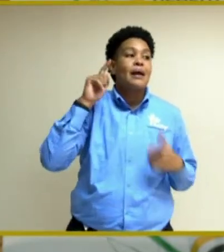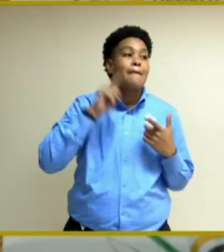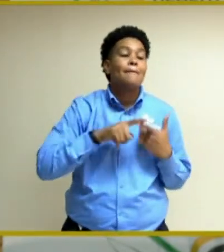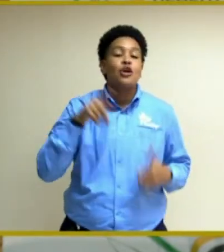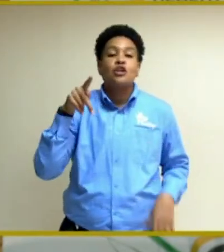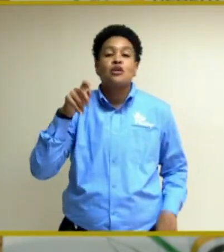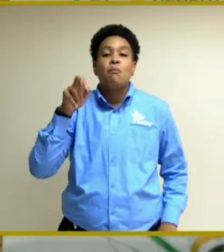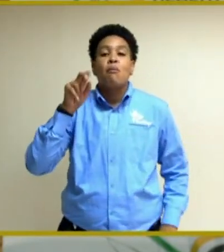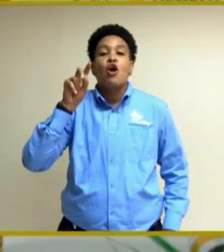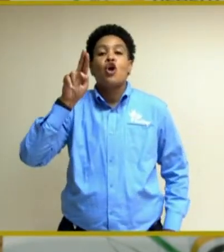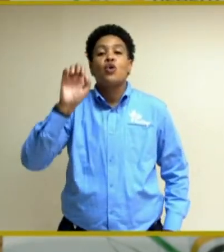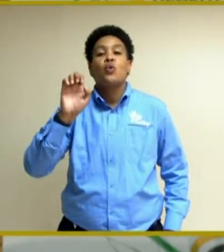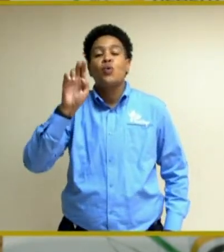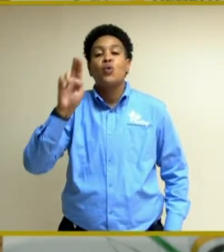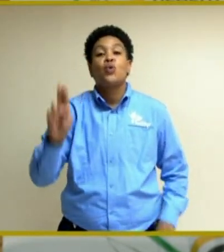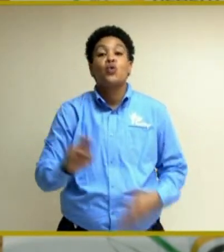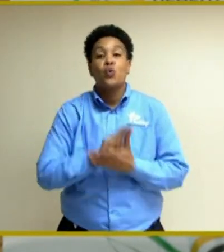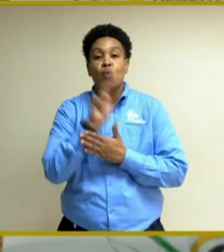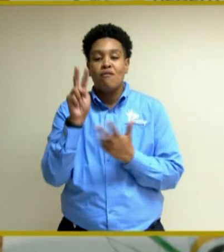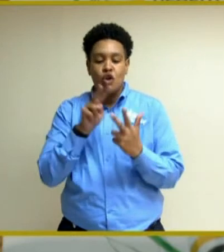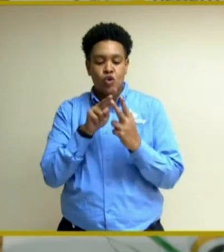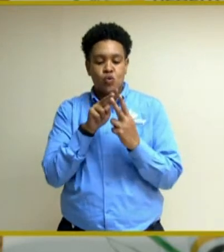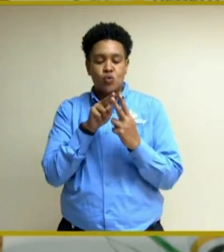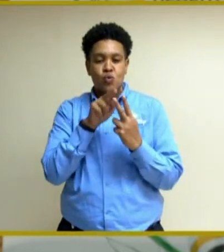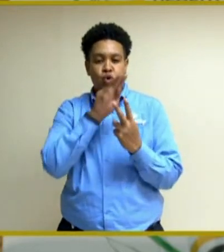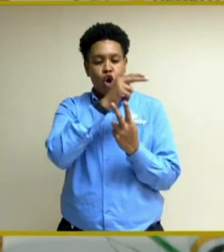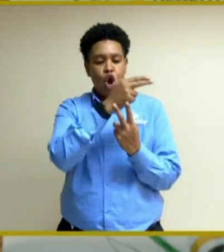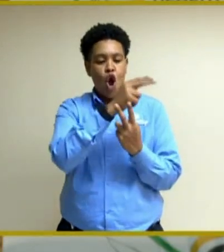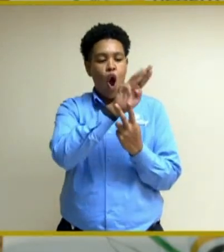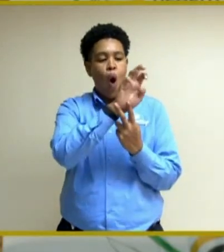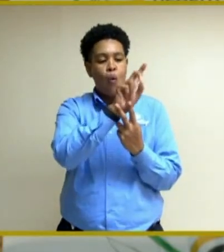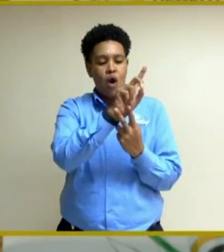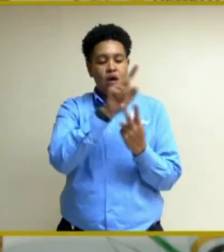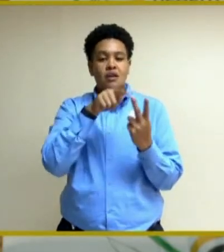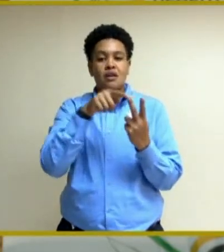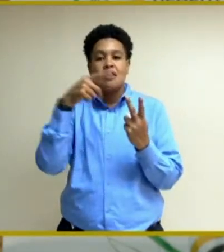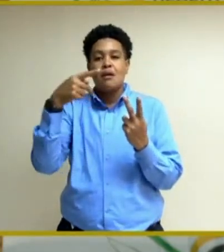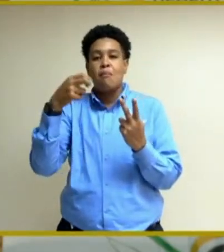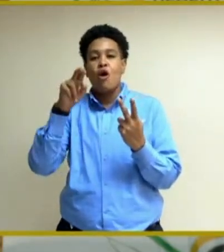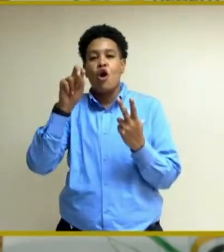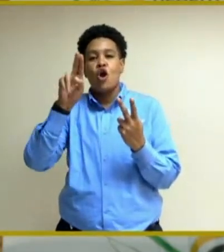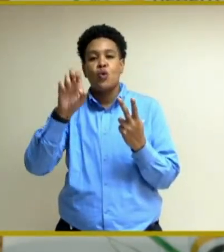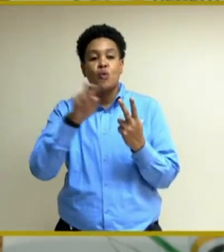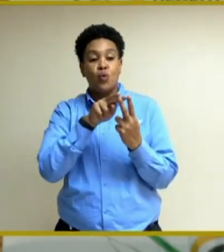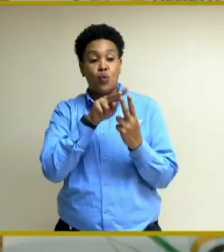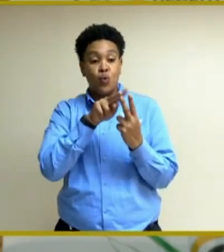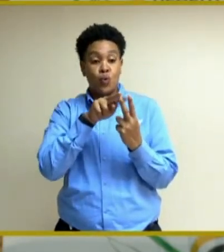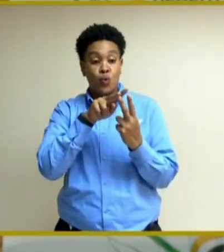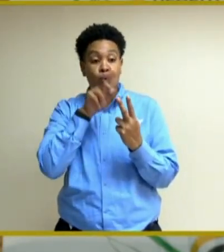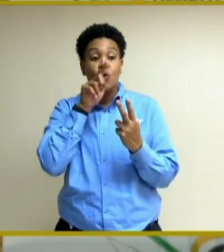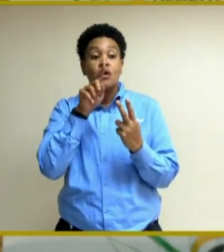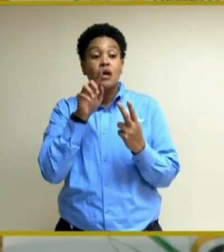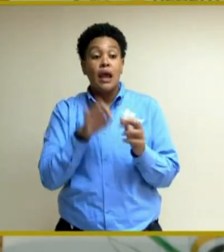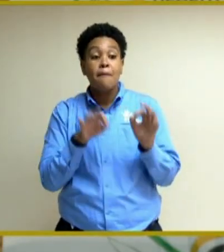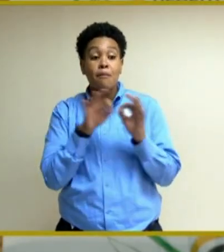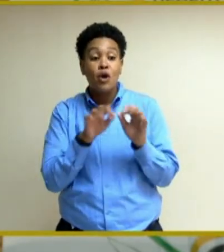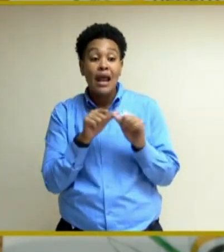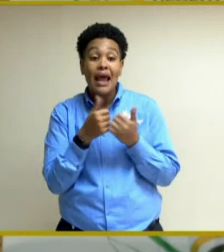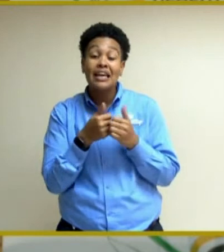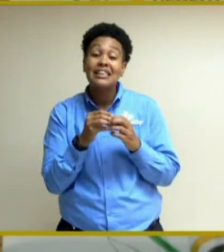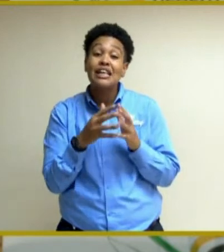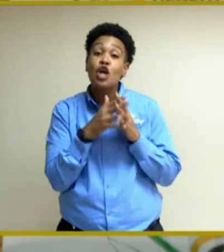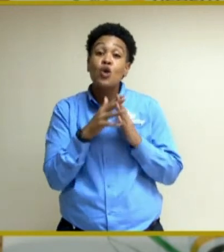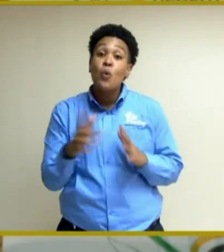and Purdue University, very acclaimed universities, and in the case of the CDC, important agencies in the